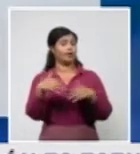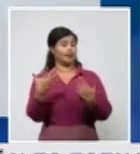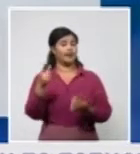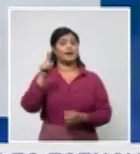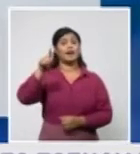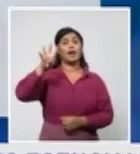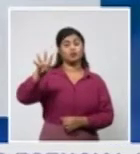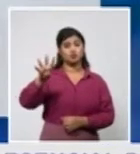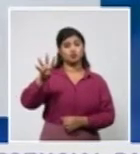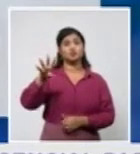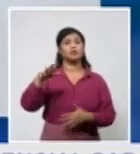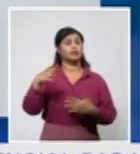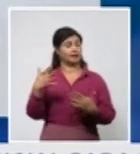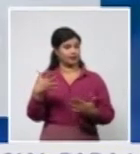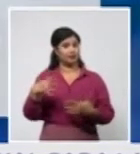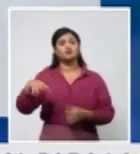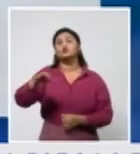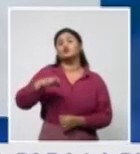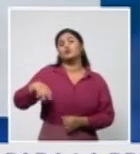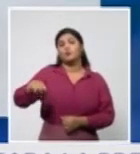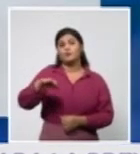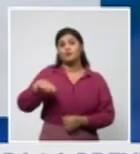yesterday, 26 or